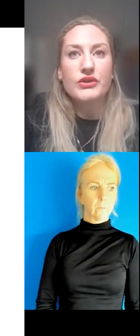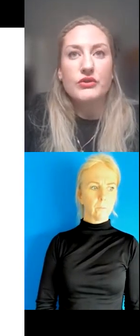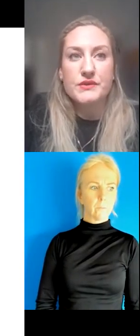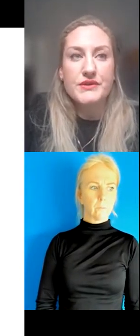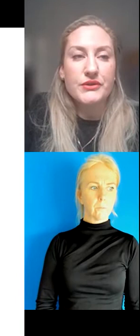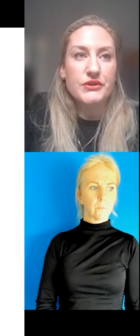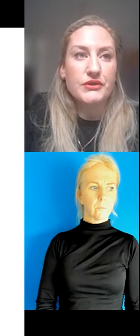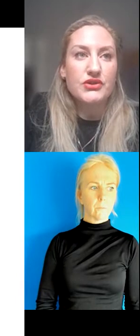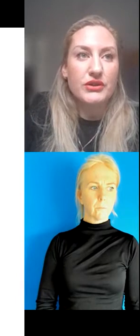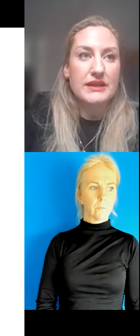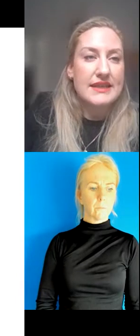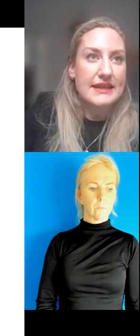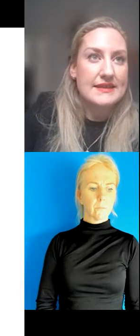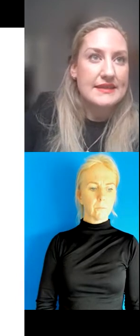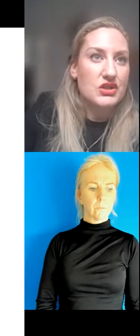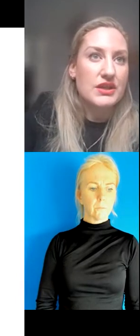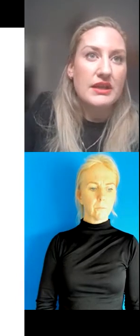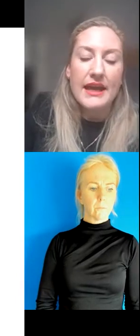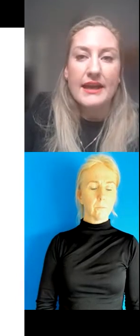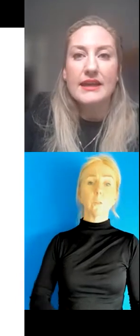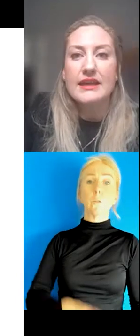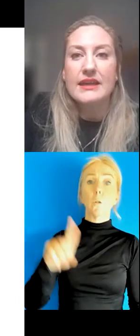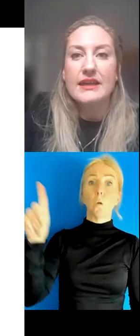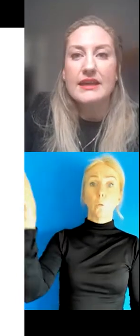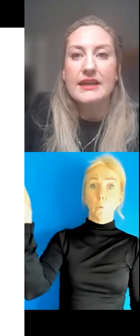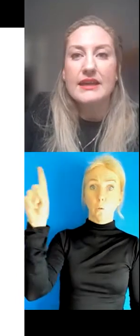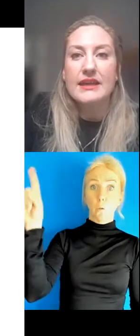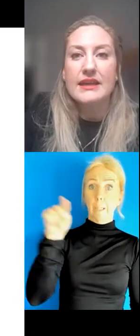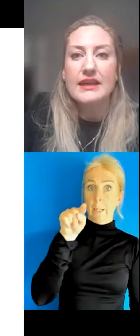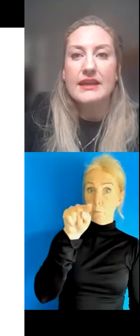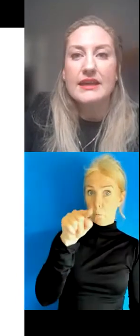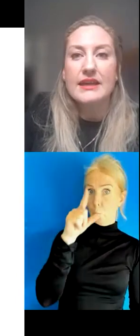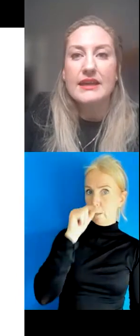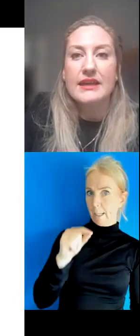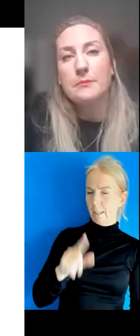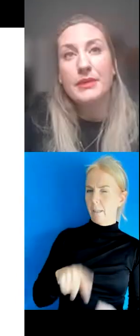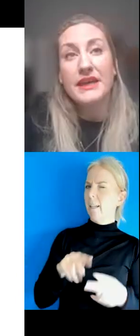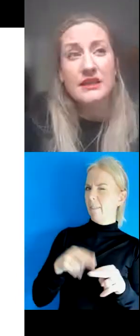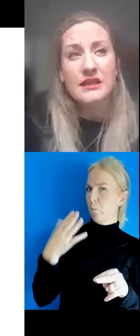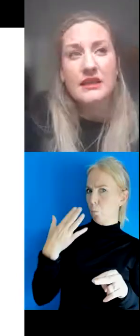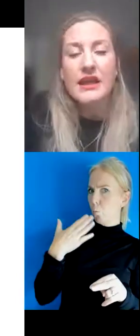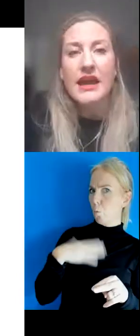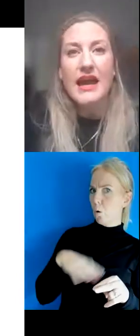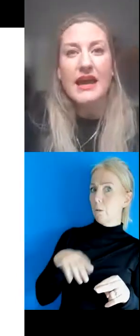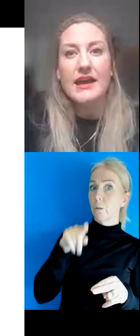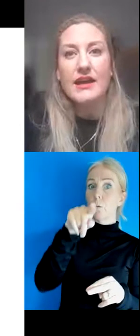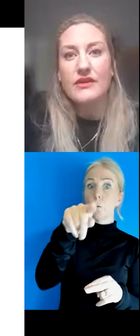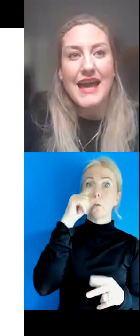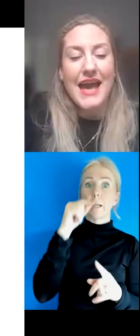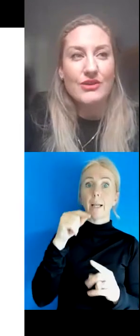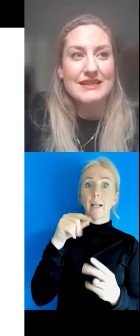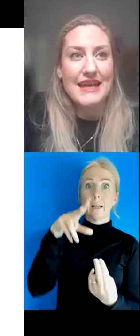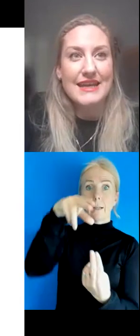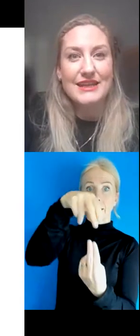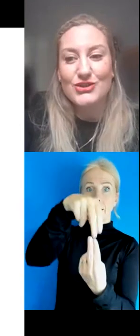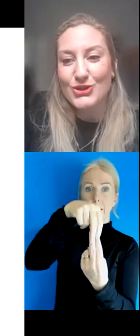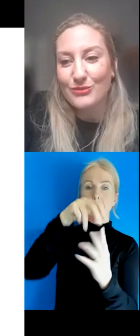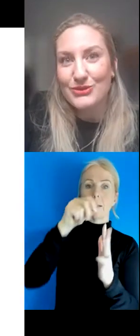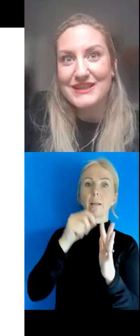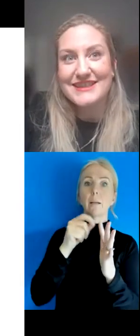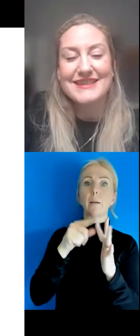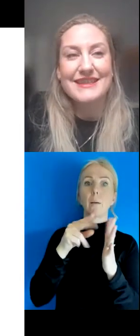What you can also do during today's session is, if you would wish to, you can pin the